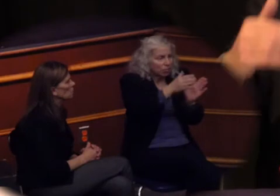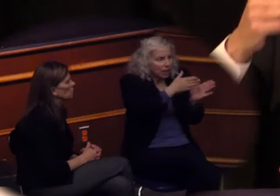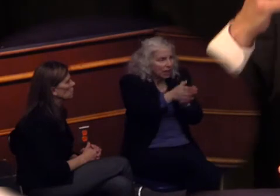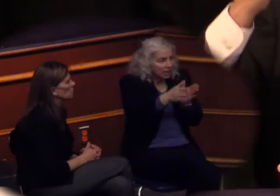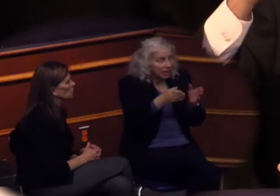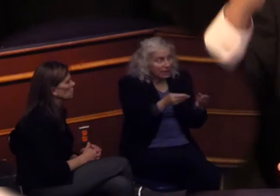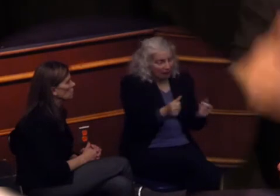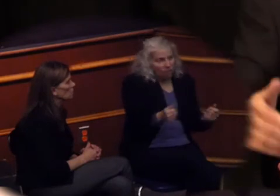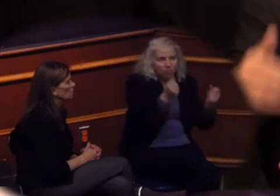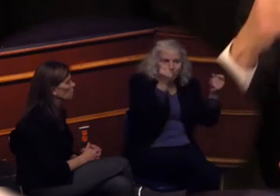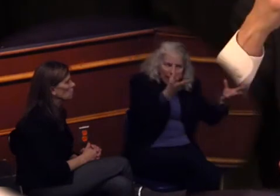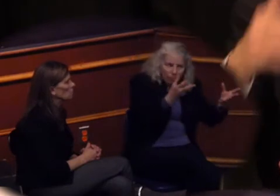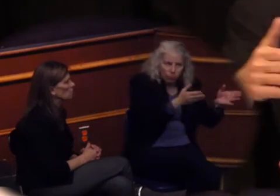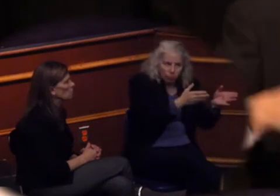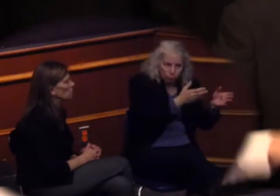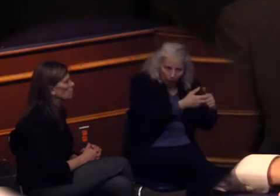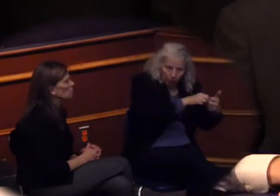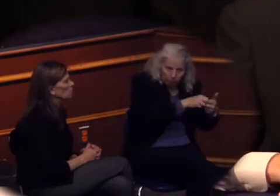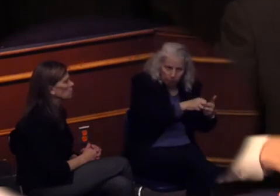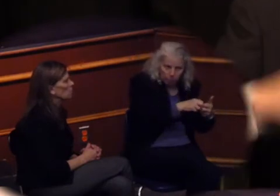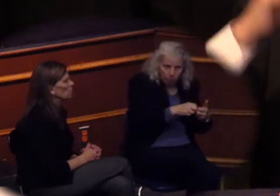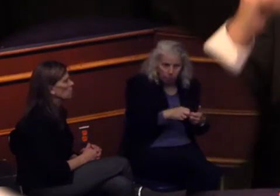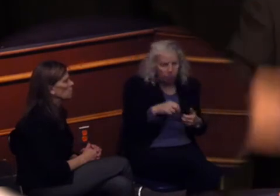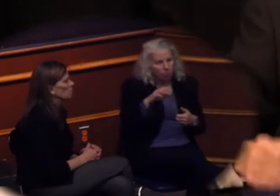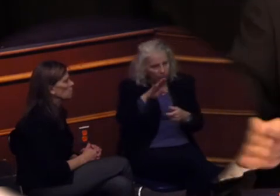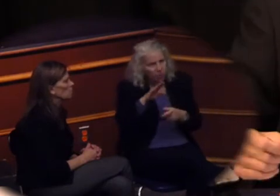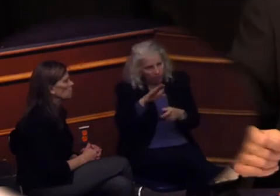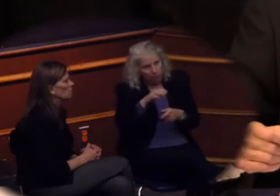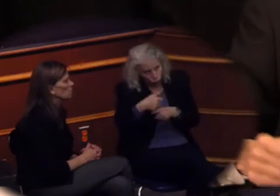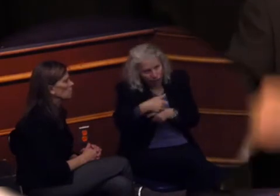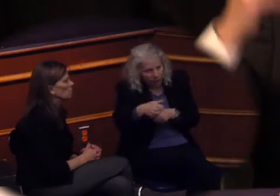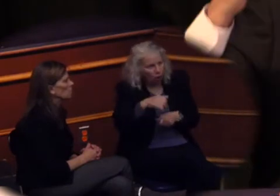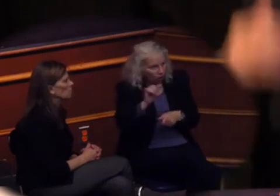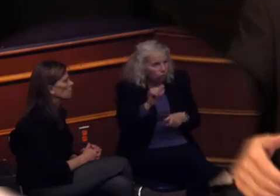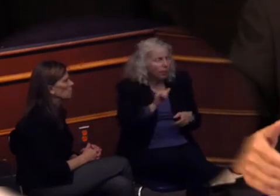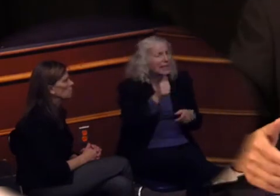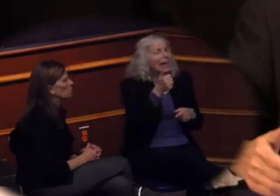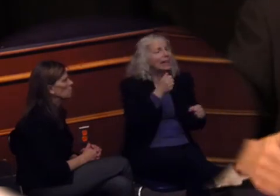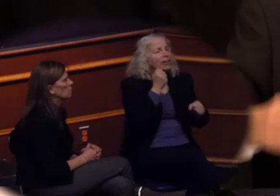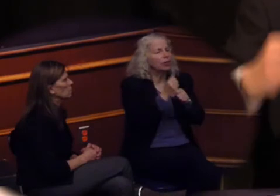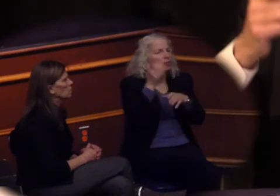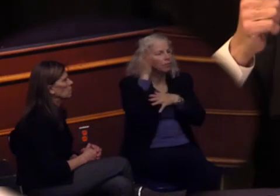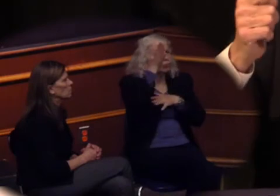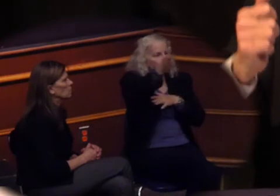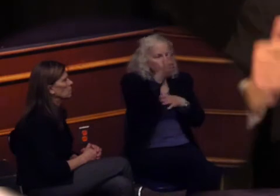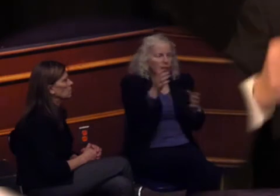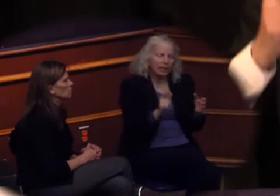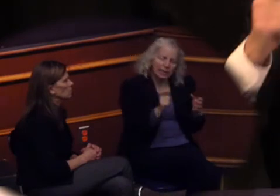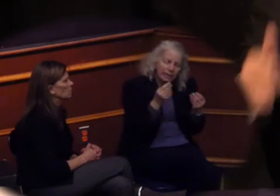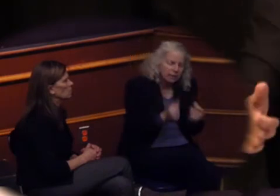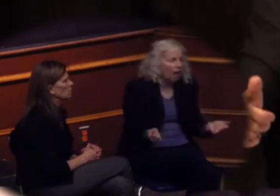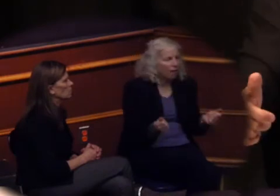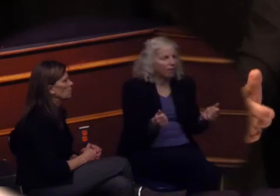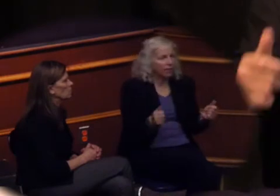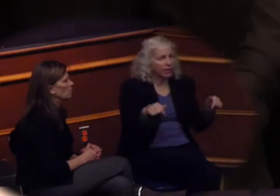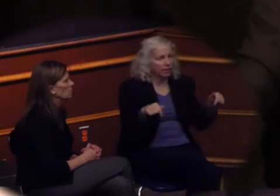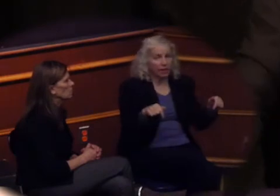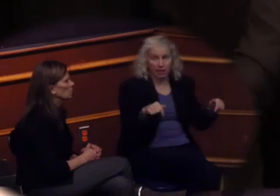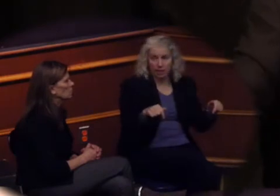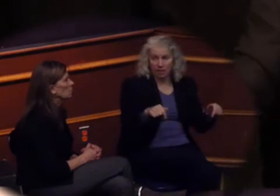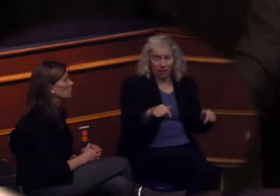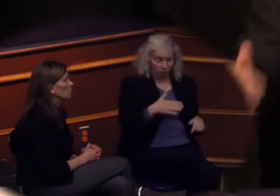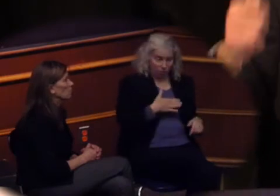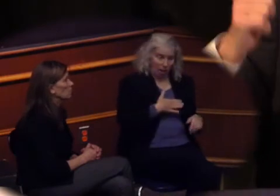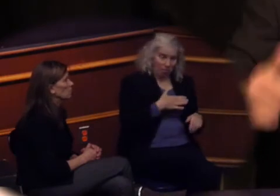solve this problem, but to put before the entire population a 10-year plan to solve this. Now, you have to ask, being from a